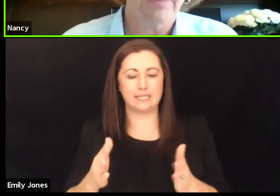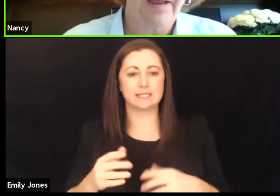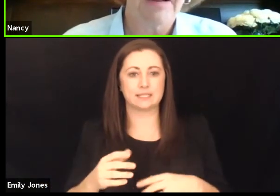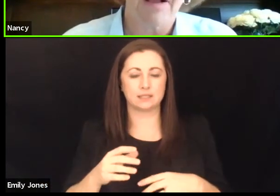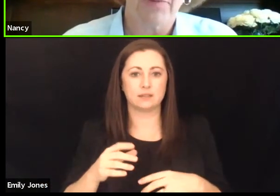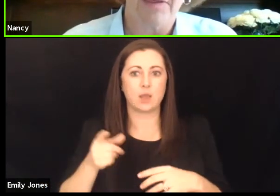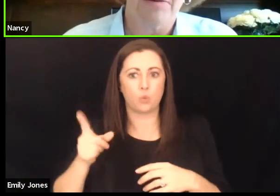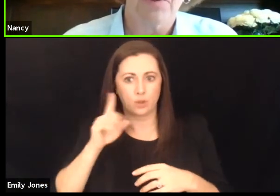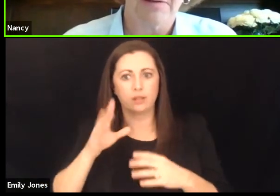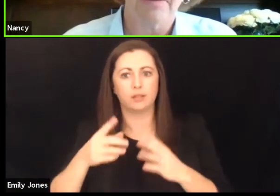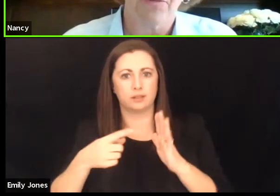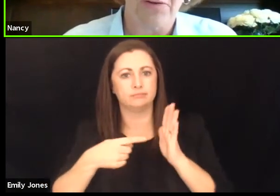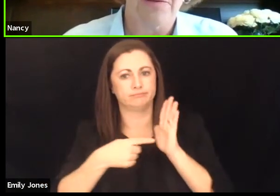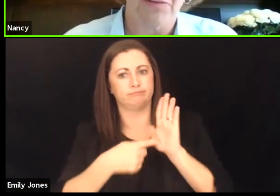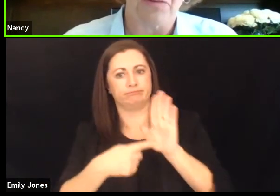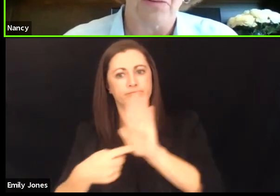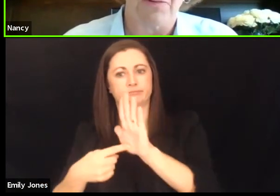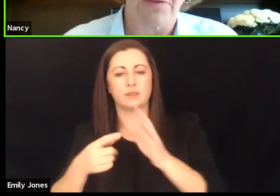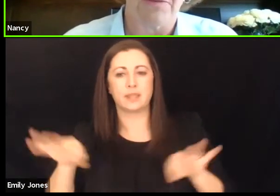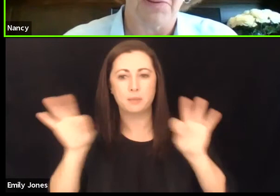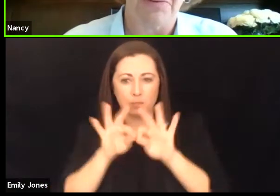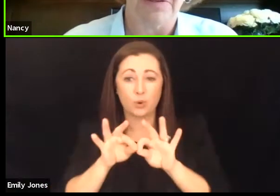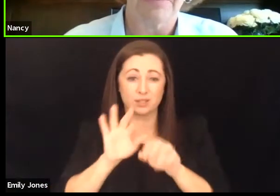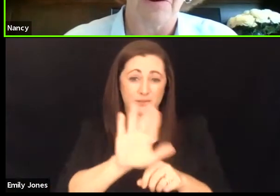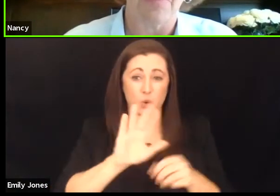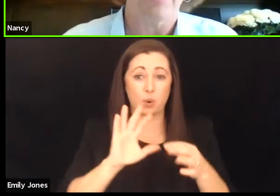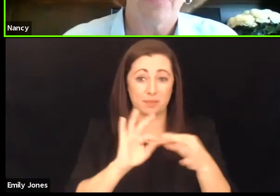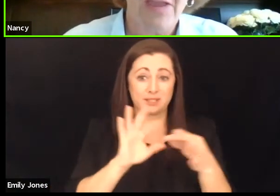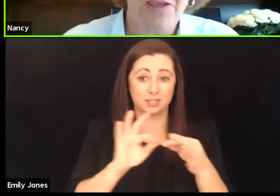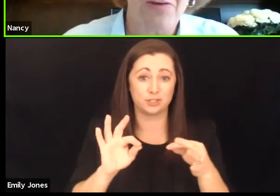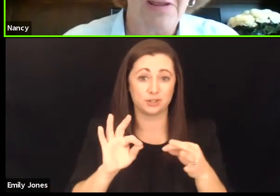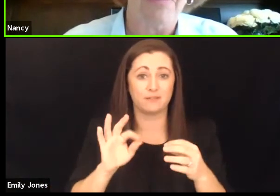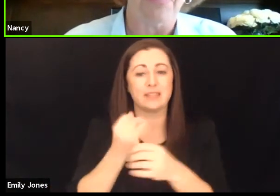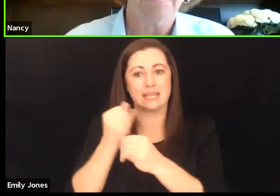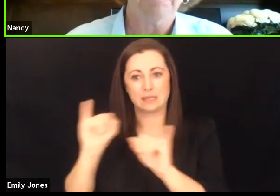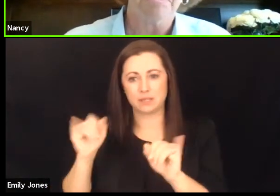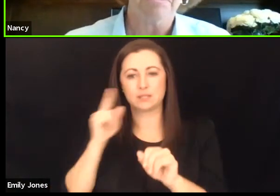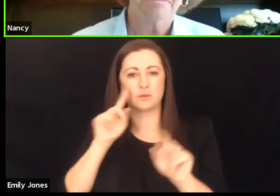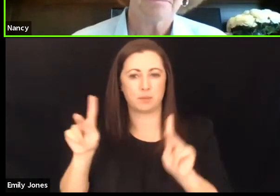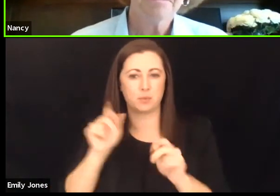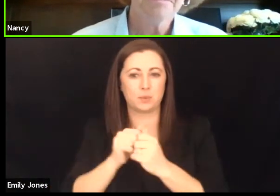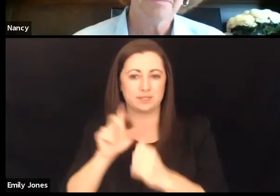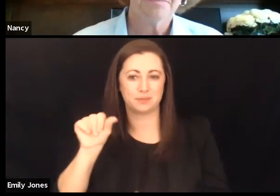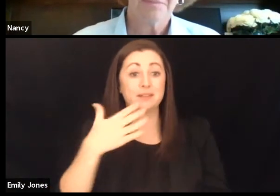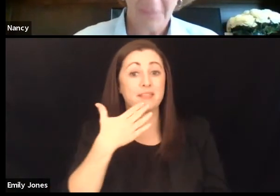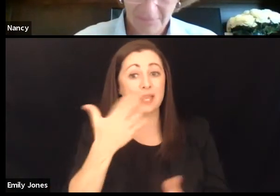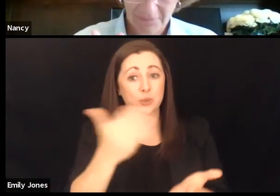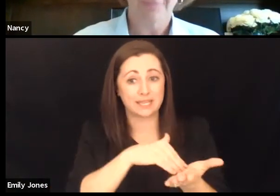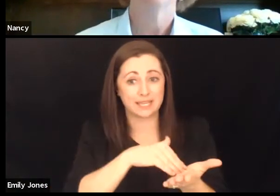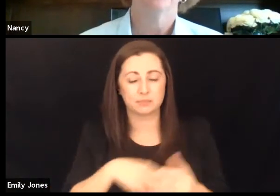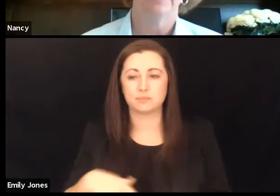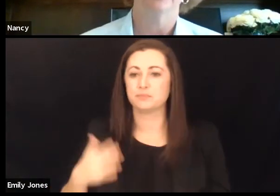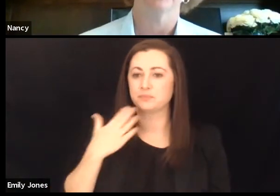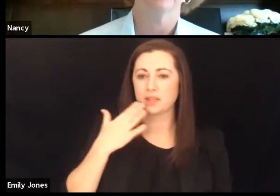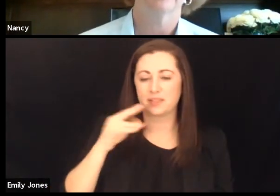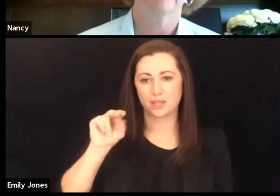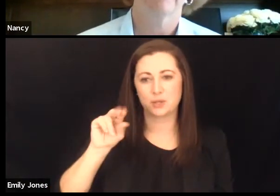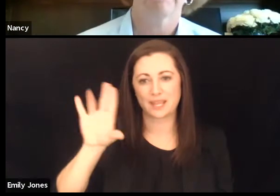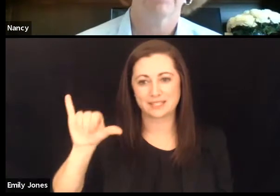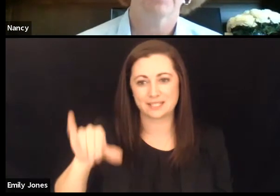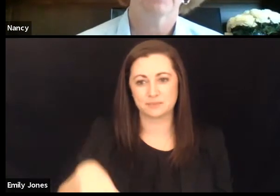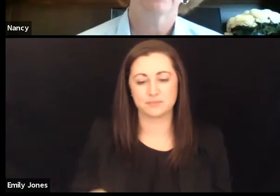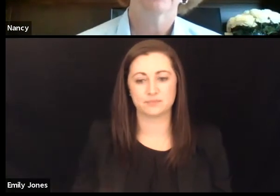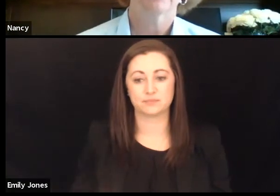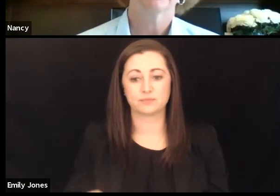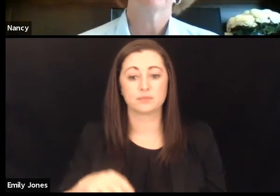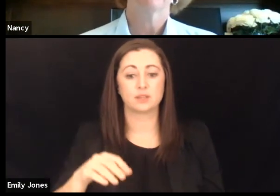full economic independence for individuals with disabilities. So thank you again, sir. Thank you very much, Nancy. Yes, sir. Thank you, Nancy.